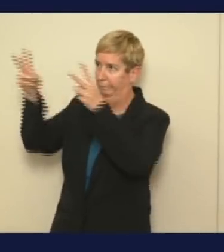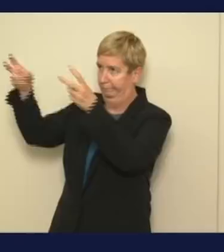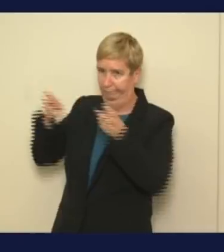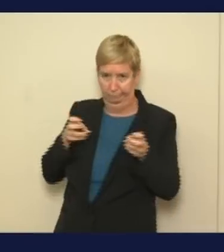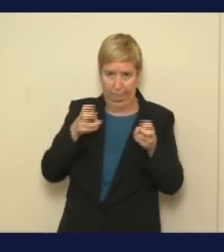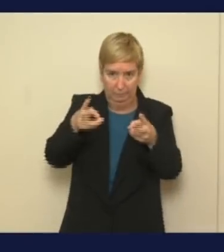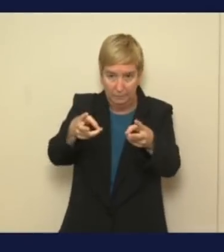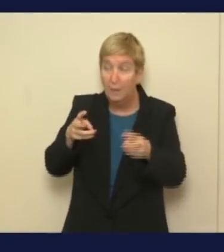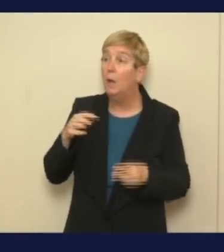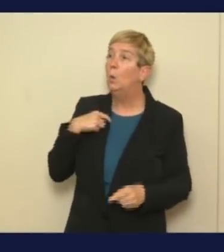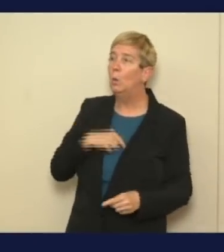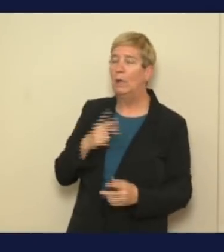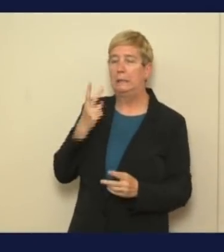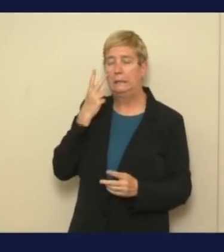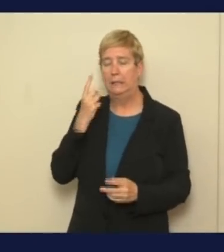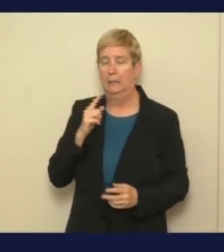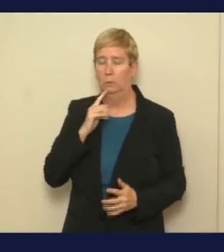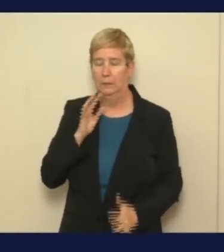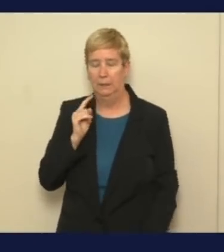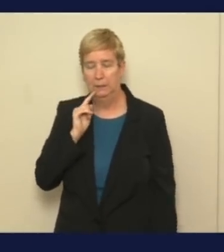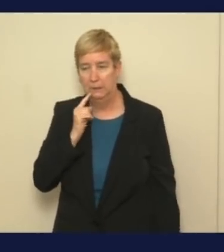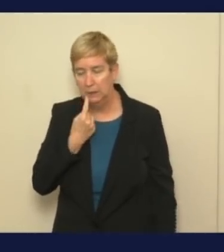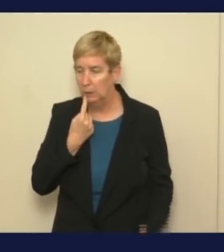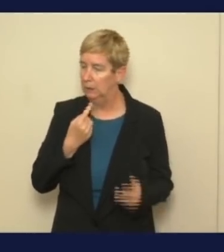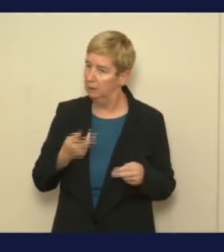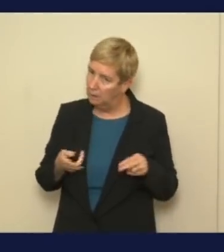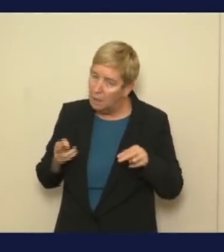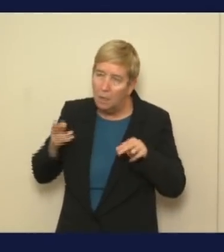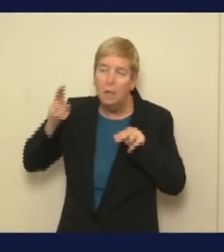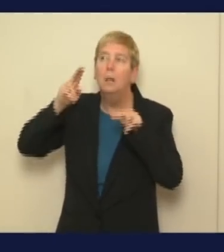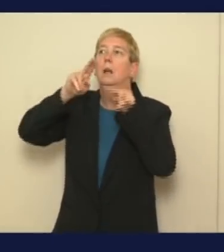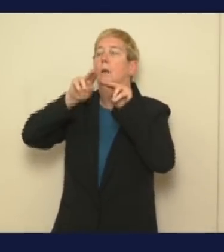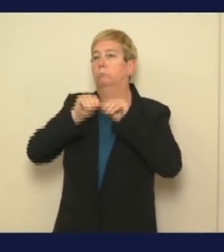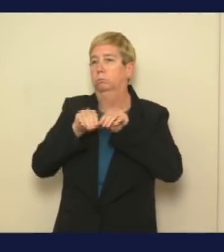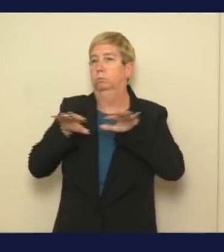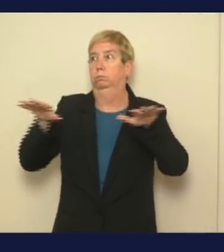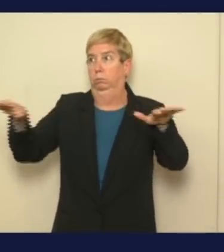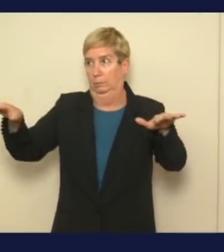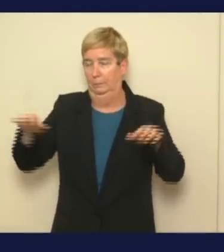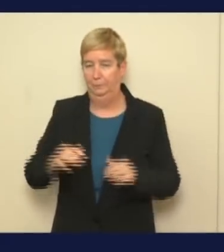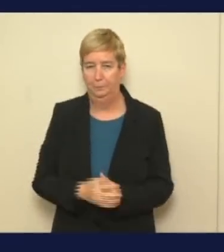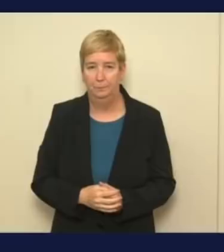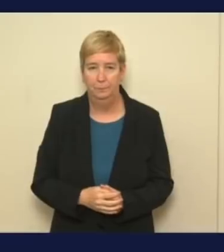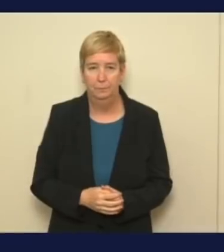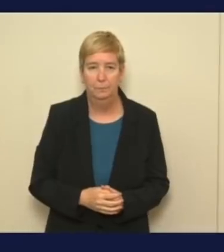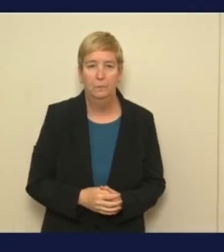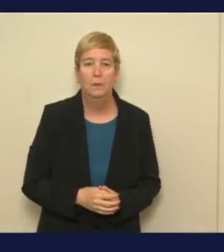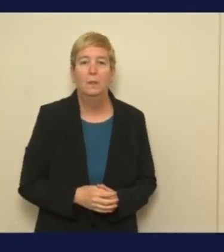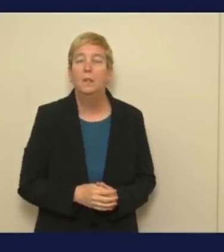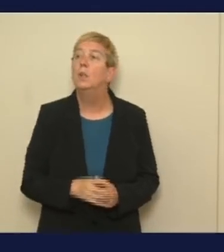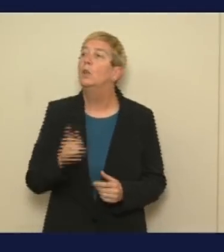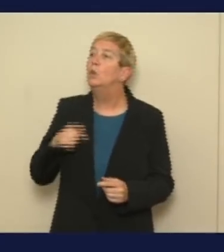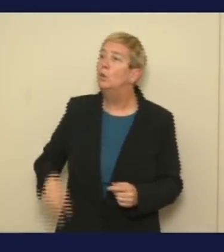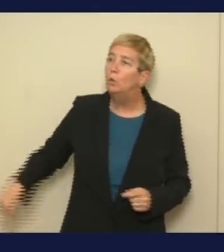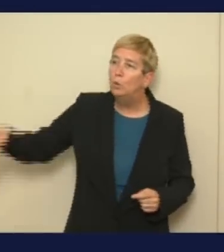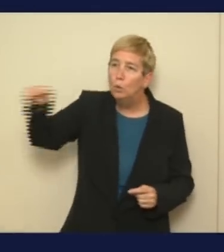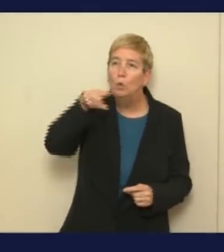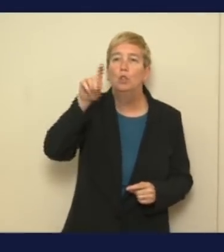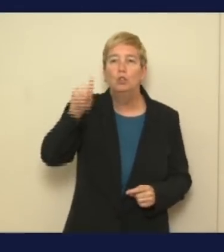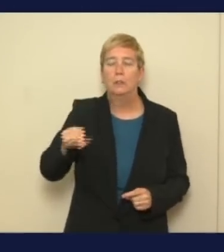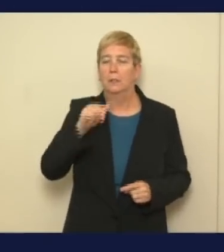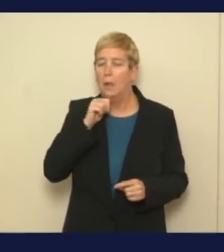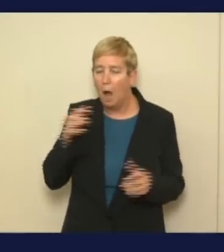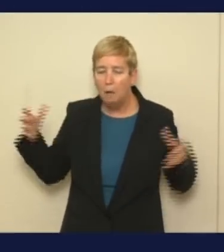a disturbing surge of infections. I'll say it yet again. You should not congregate